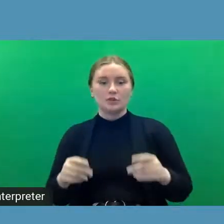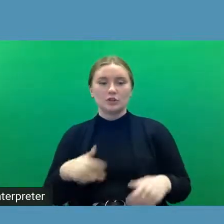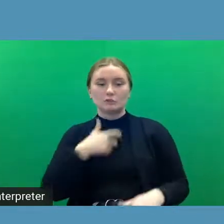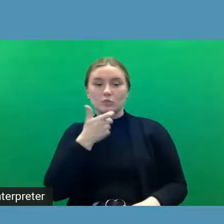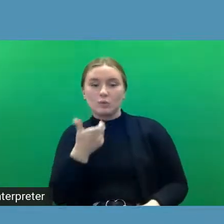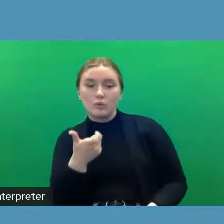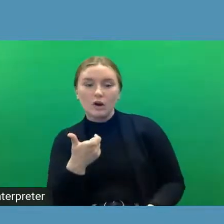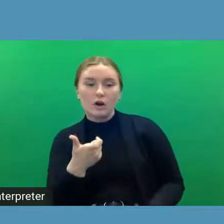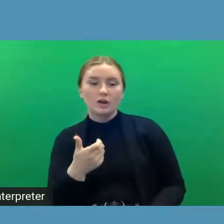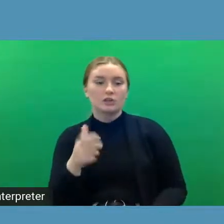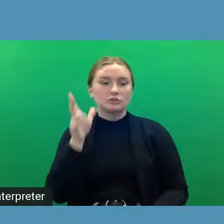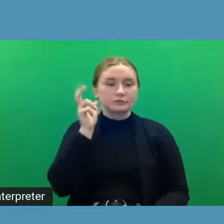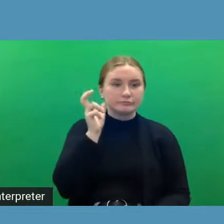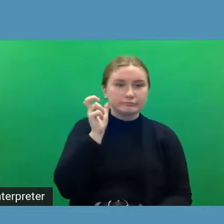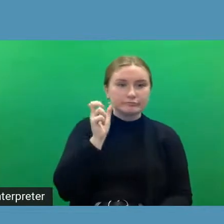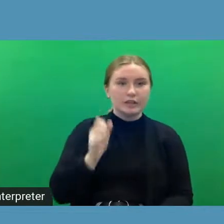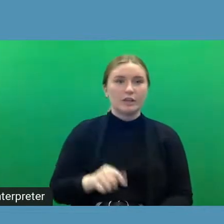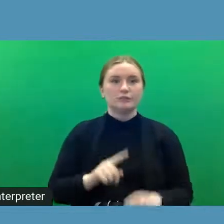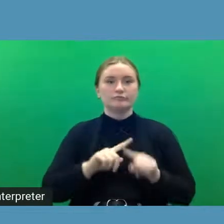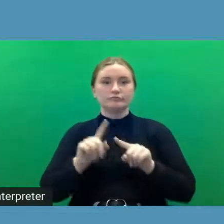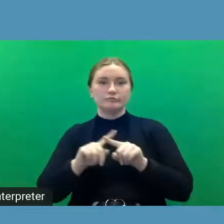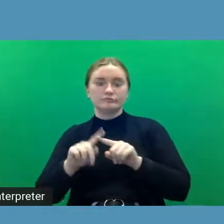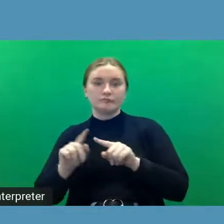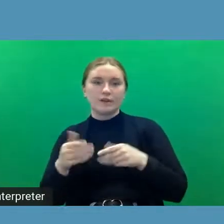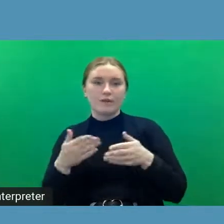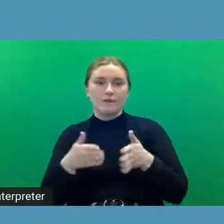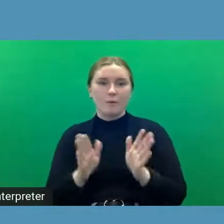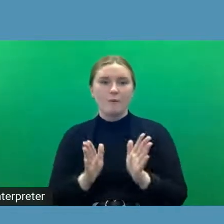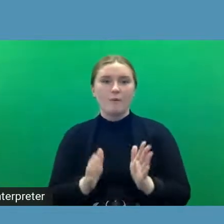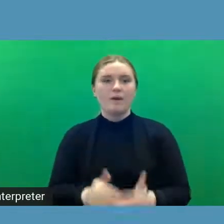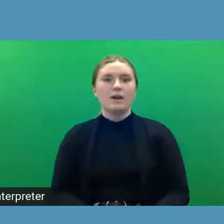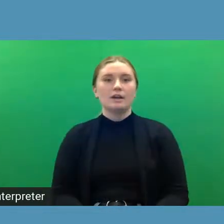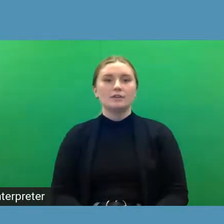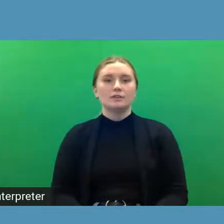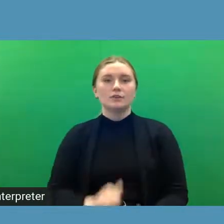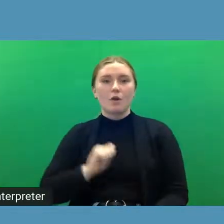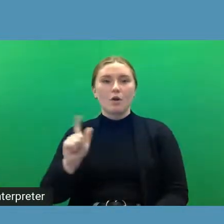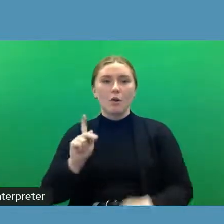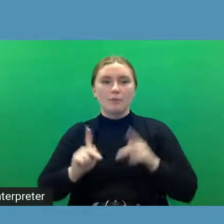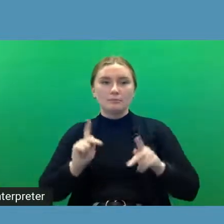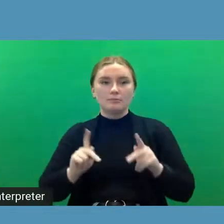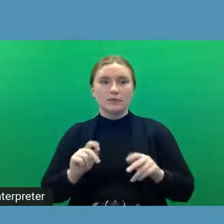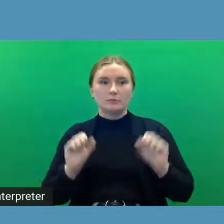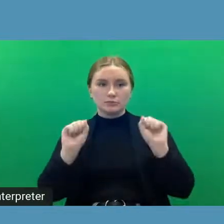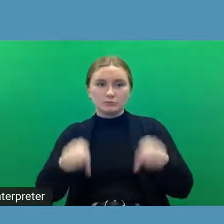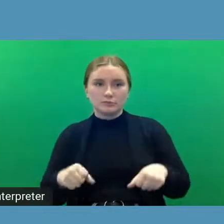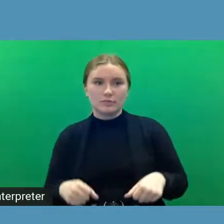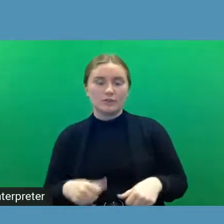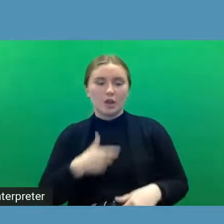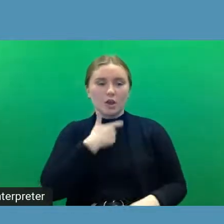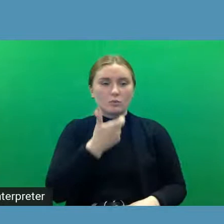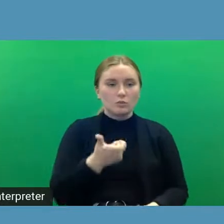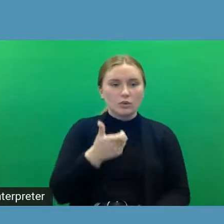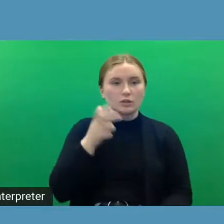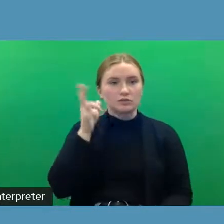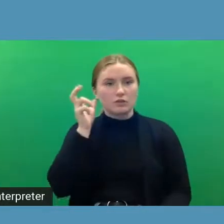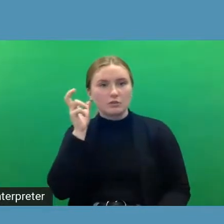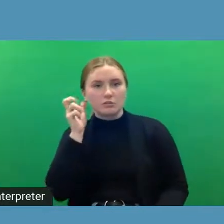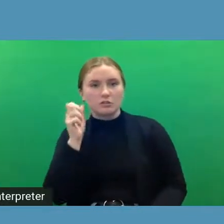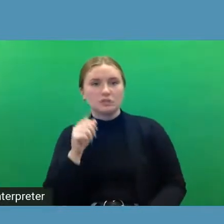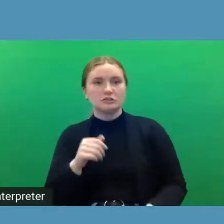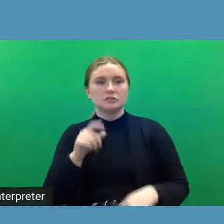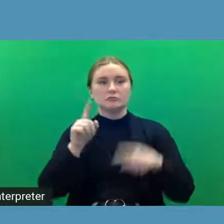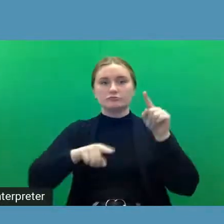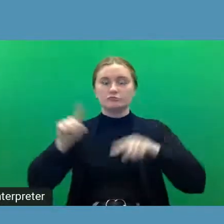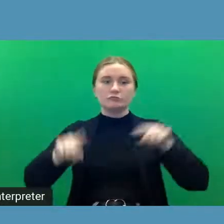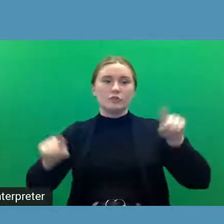accessible to and inclusive of individuals of all abilities. This is the second technical training workshop in Module 1 of